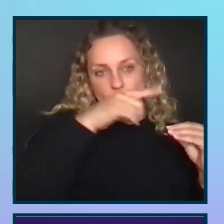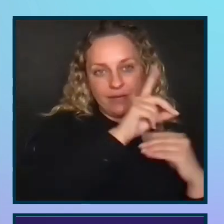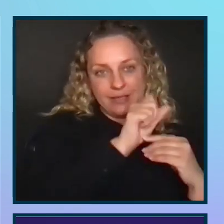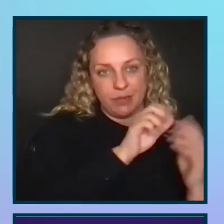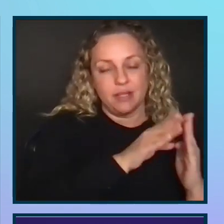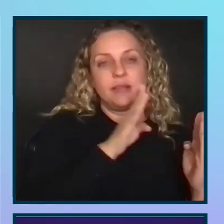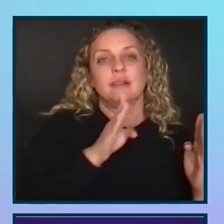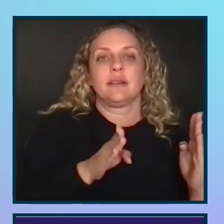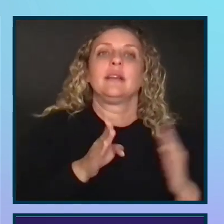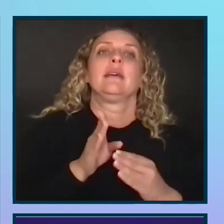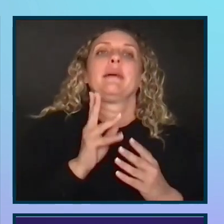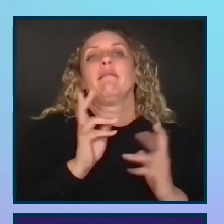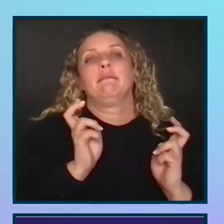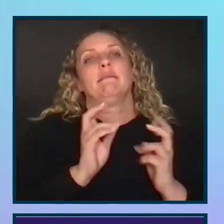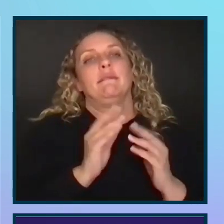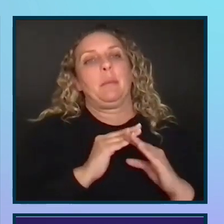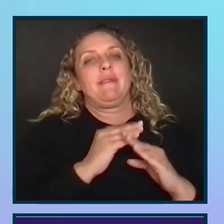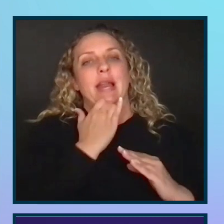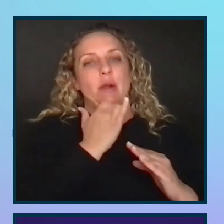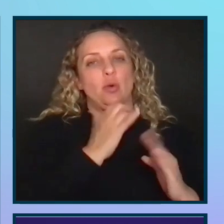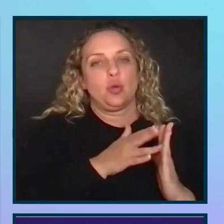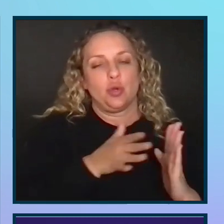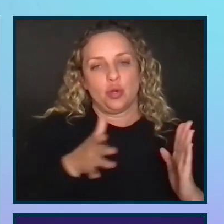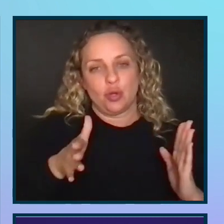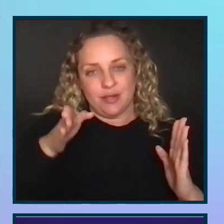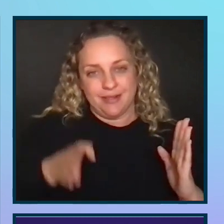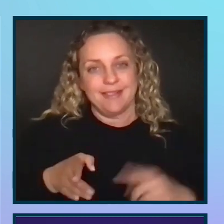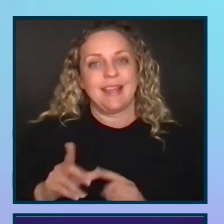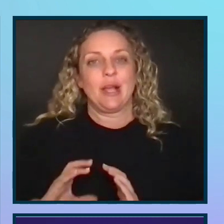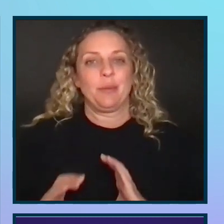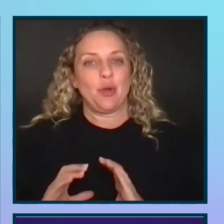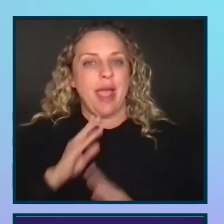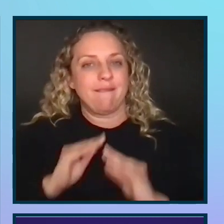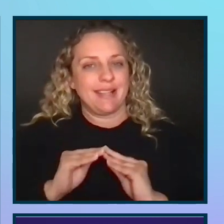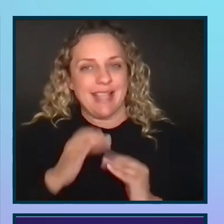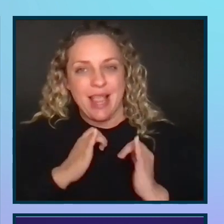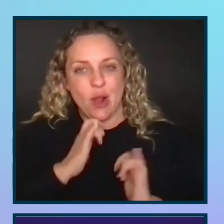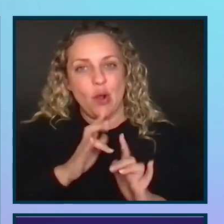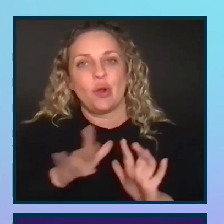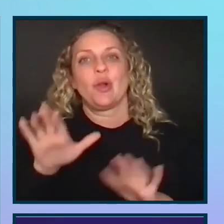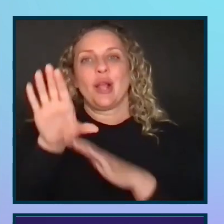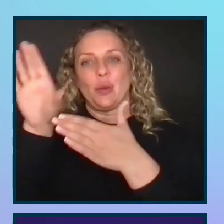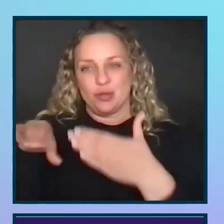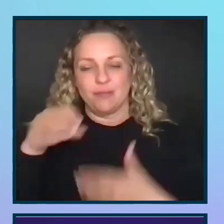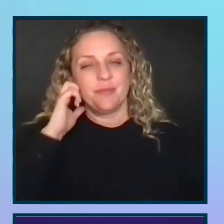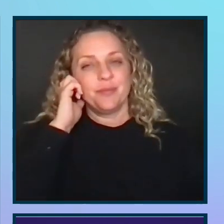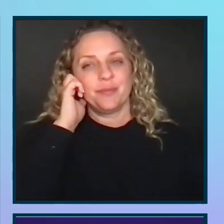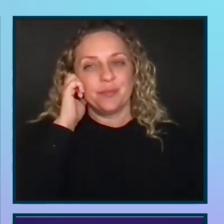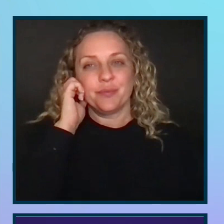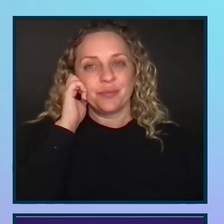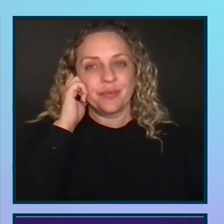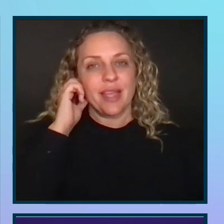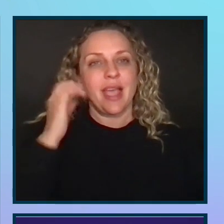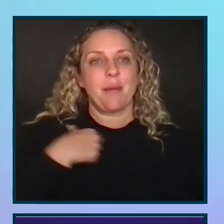disabilities. Next, we'll be talking about preventing errors, then communicating and fixing errors, and wrapping it up with a conclusion. On my